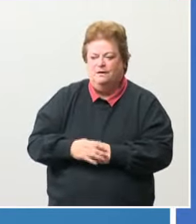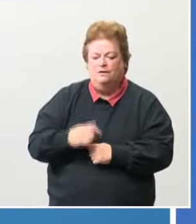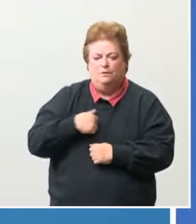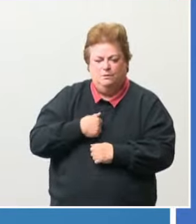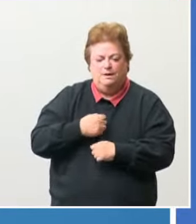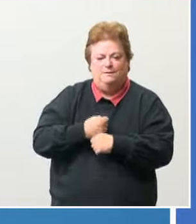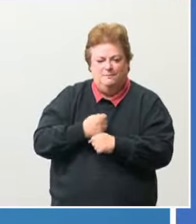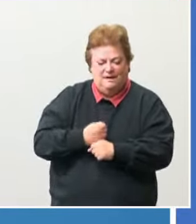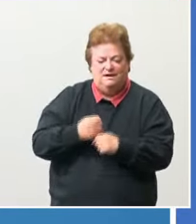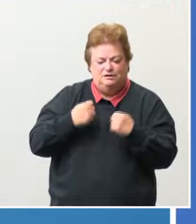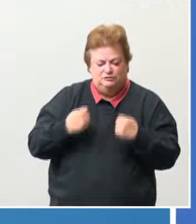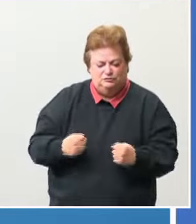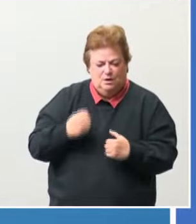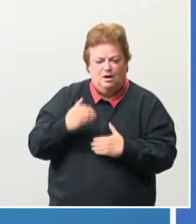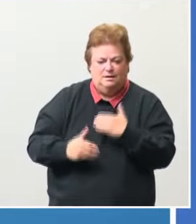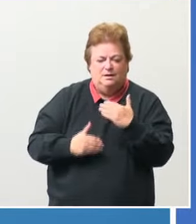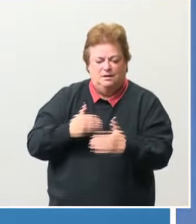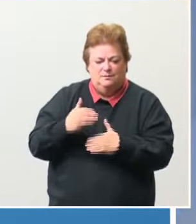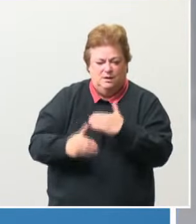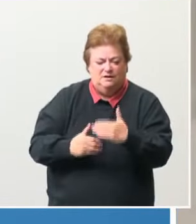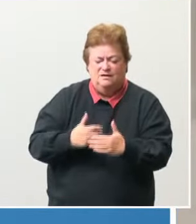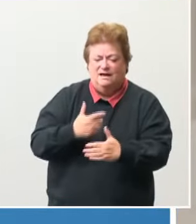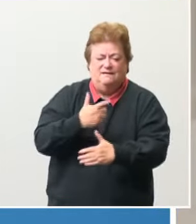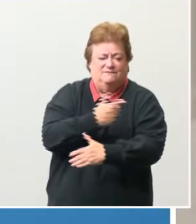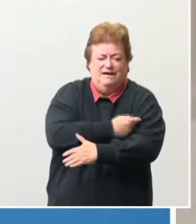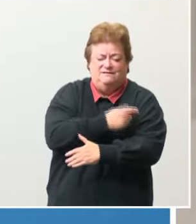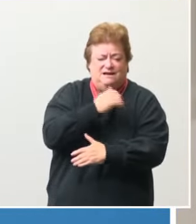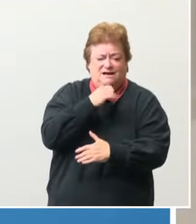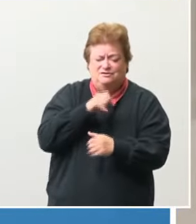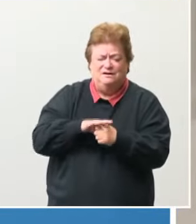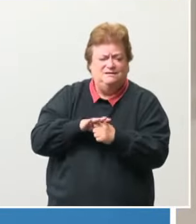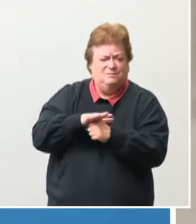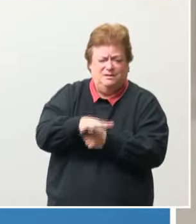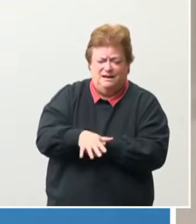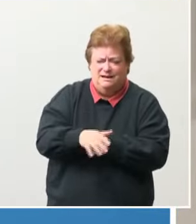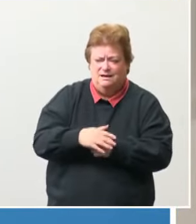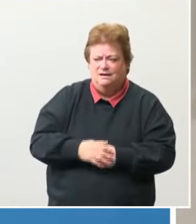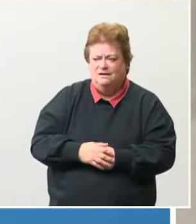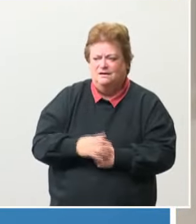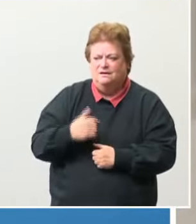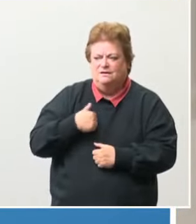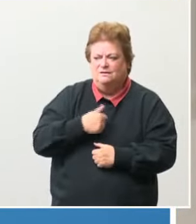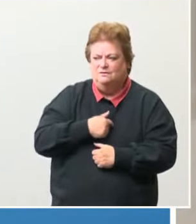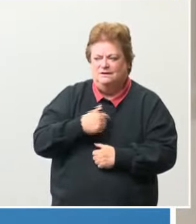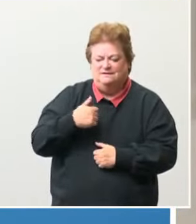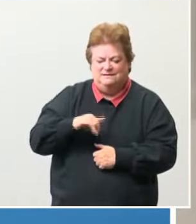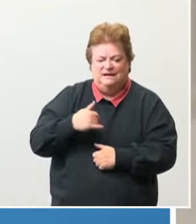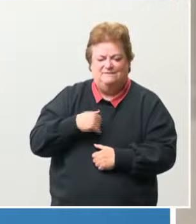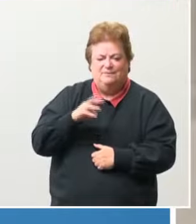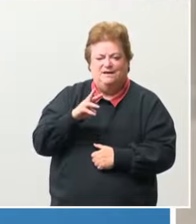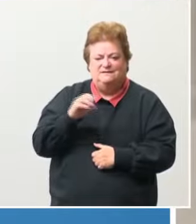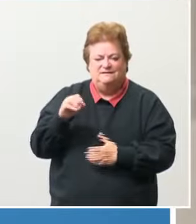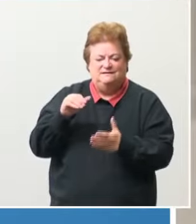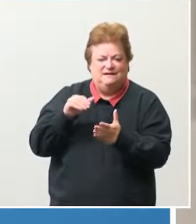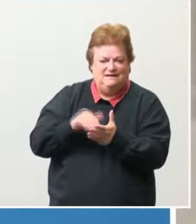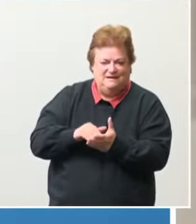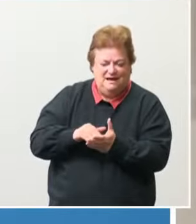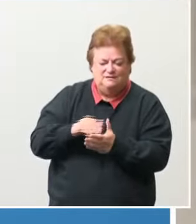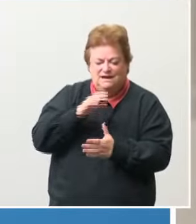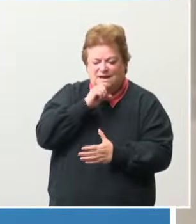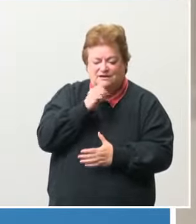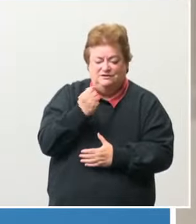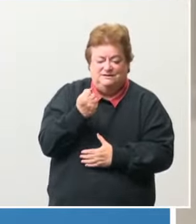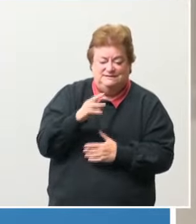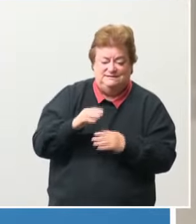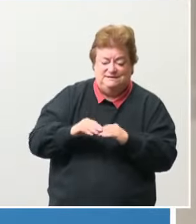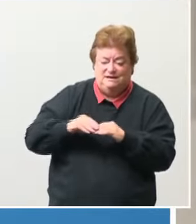strong progress, and vaccine supply is plentiful. There are still around 60,000 local residents aged 16